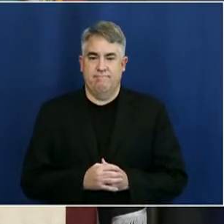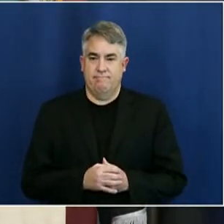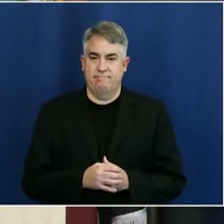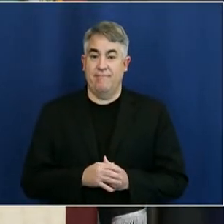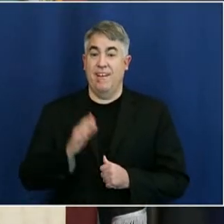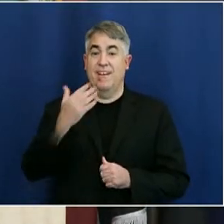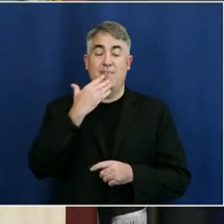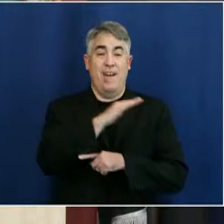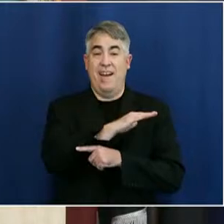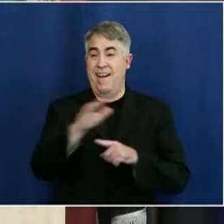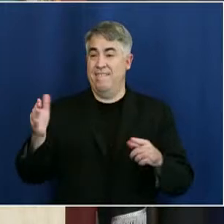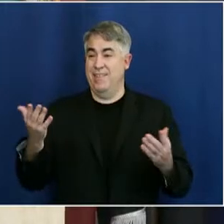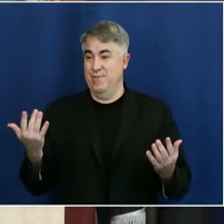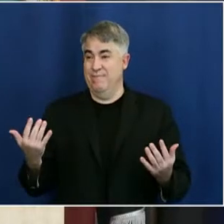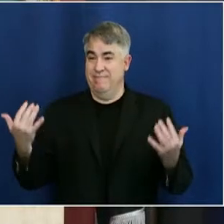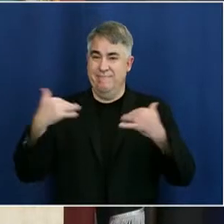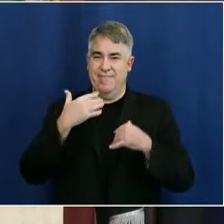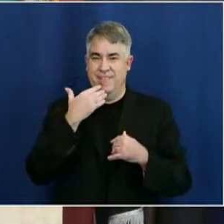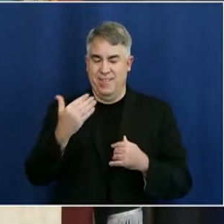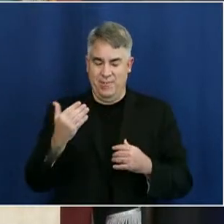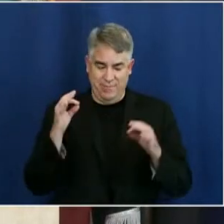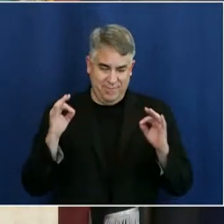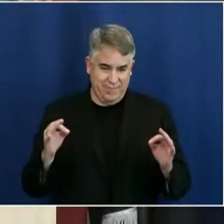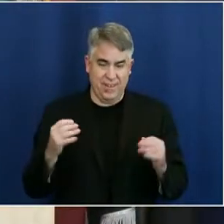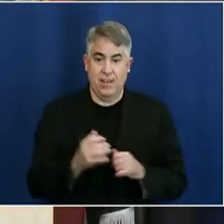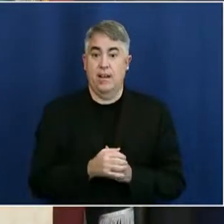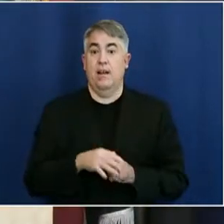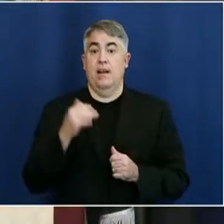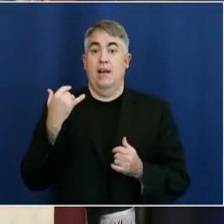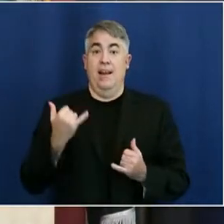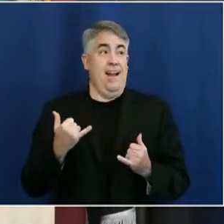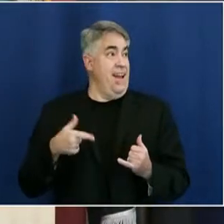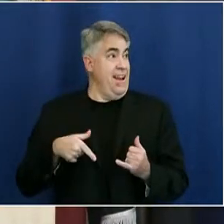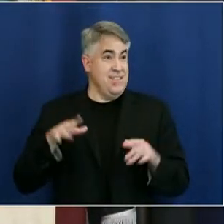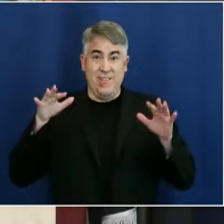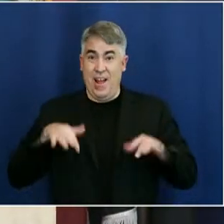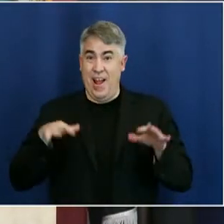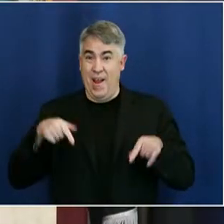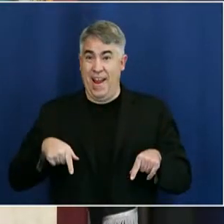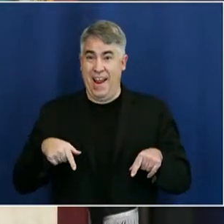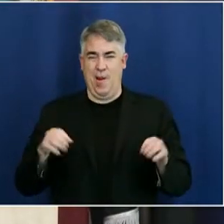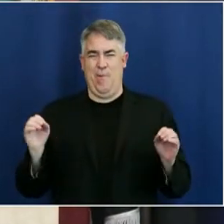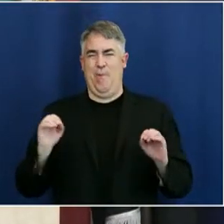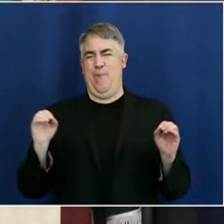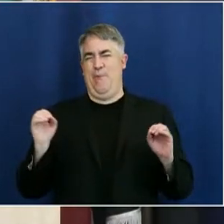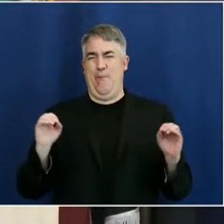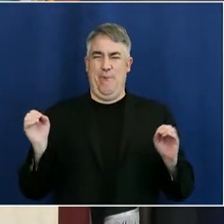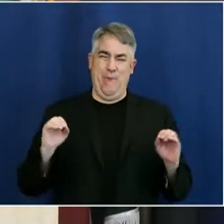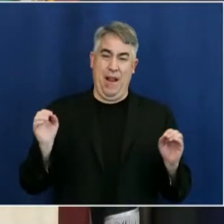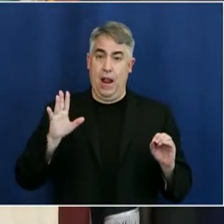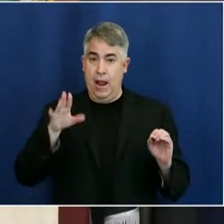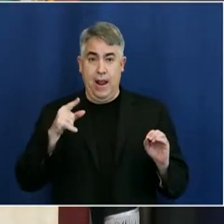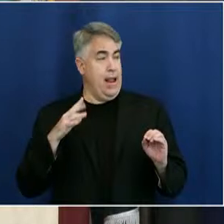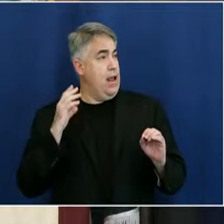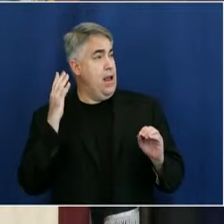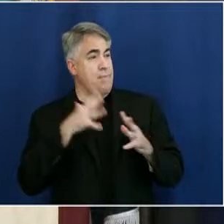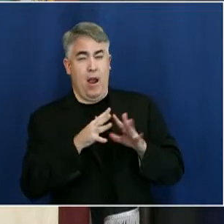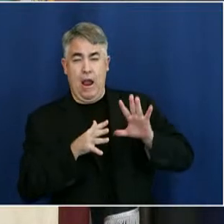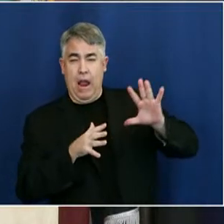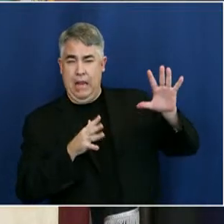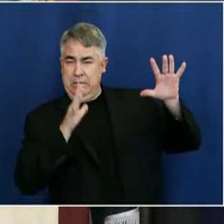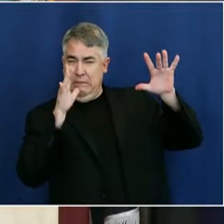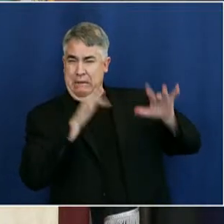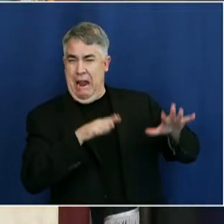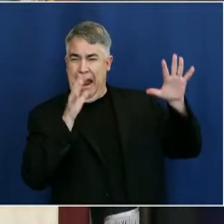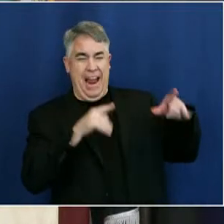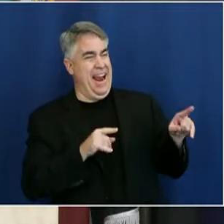Good afternoon. While it might not snow in San Diego, the snow is directly impacting San Diego. We have